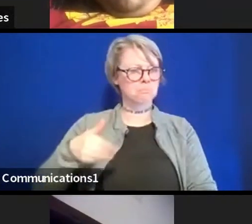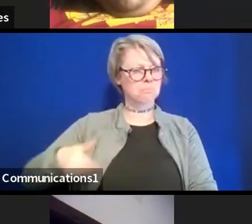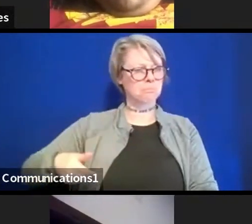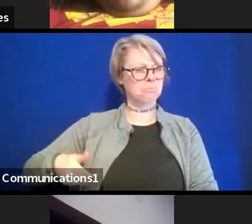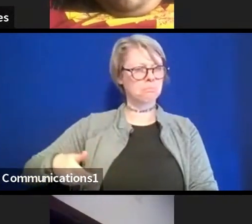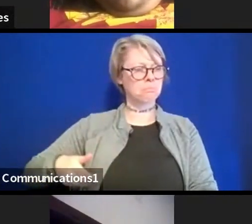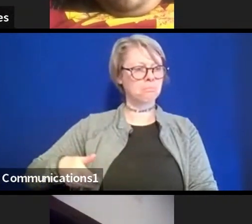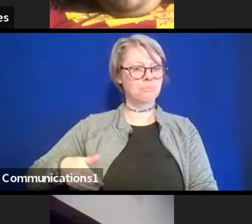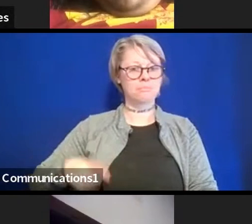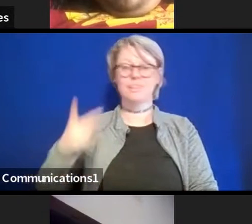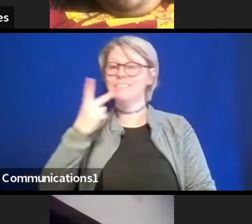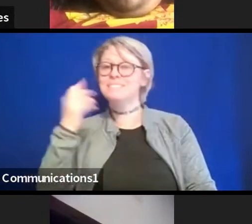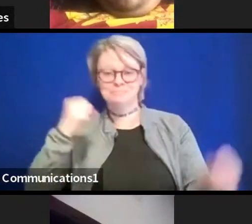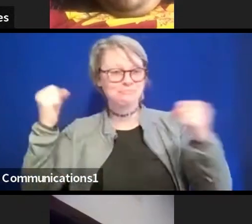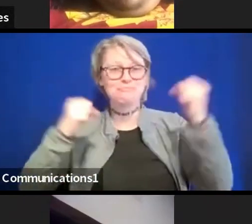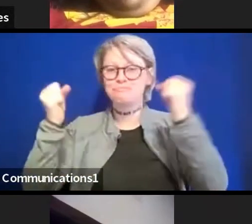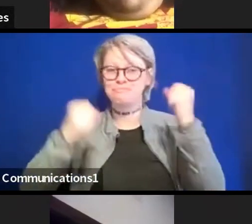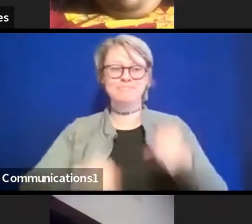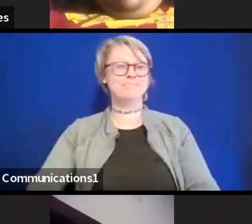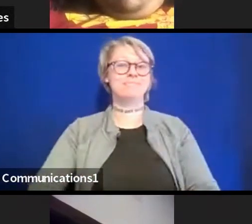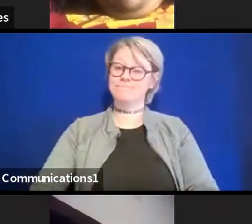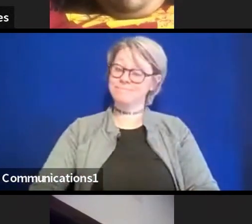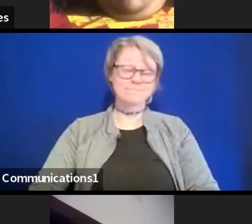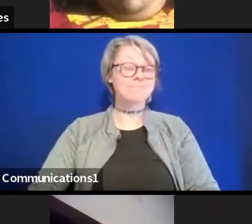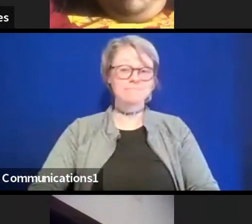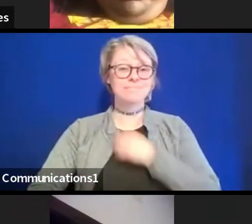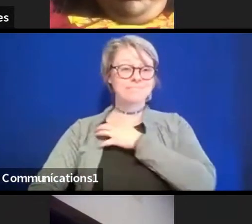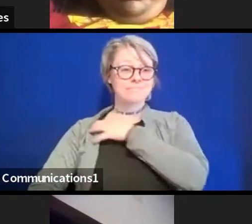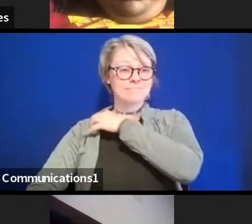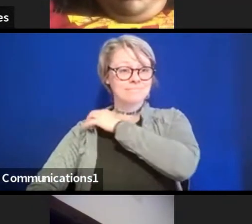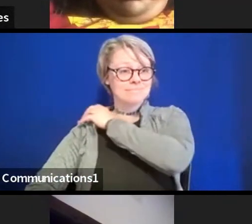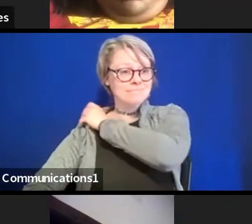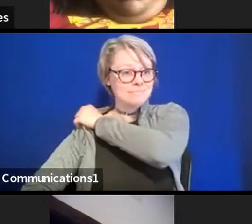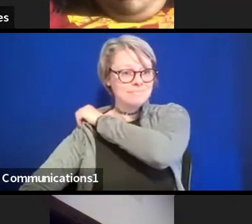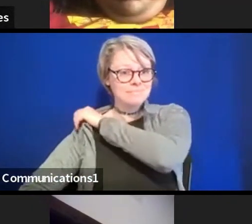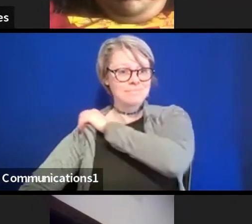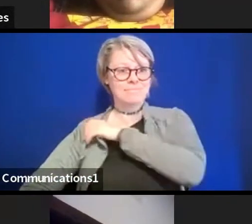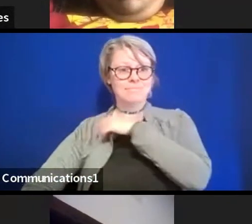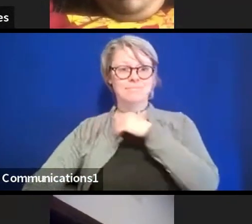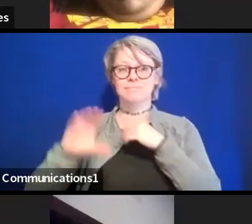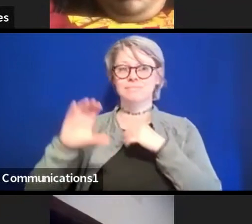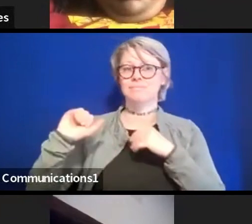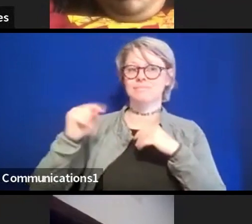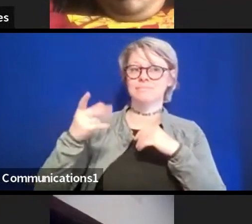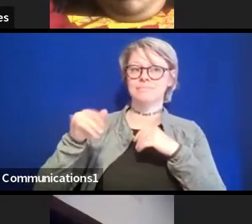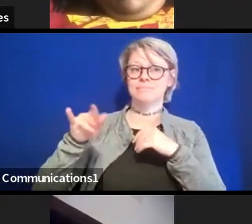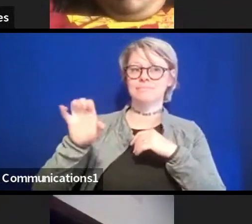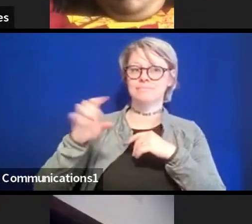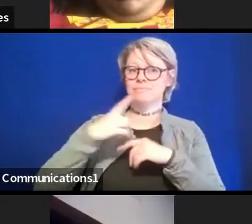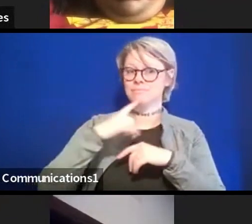Yeah, I see a lot of heads nodding. Well, It's true. we're just, And we also, I mean, I know as a person with